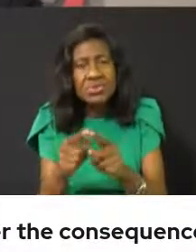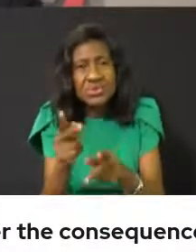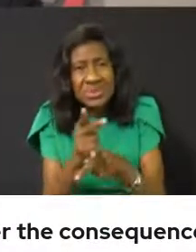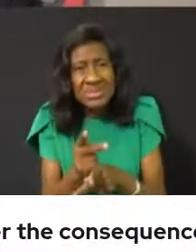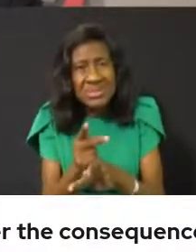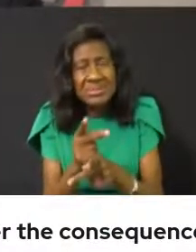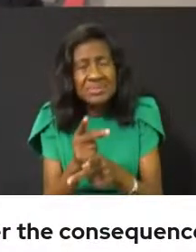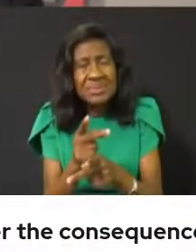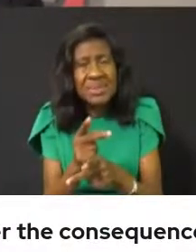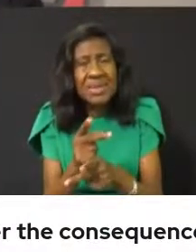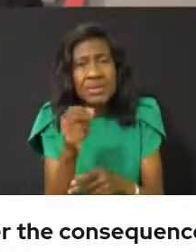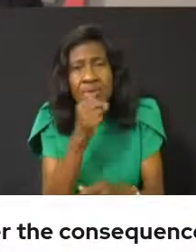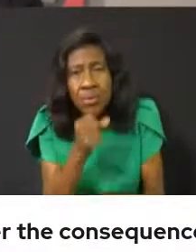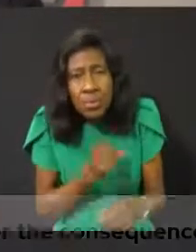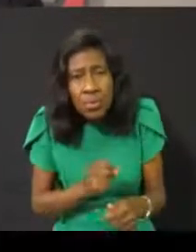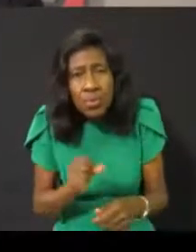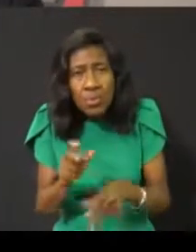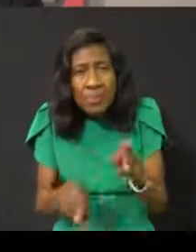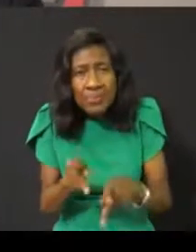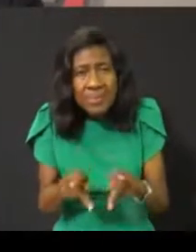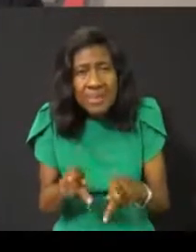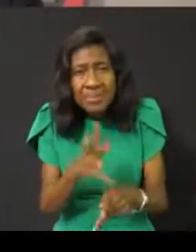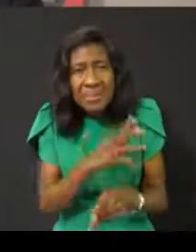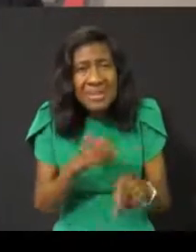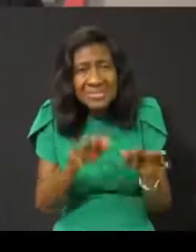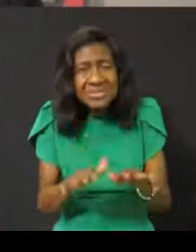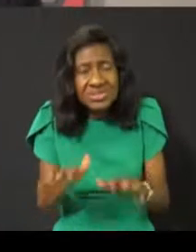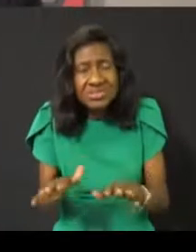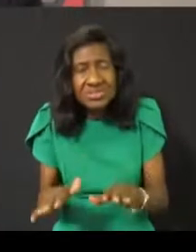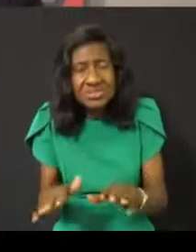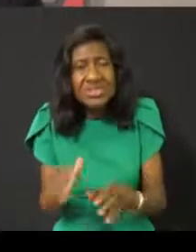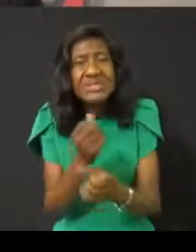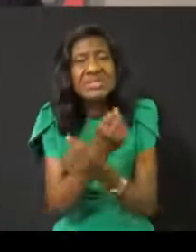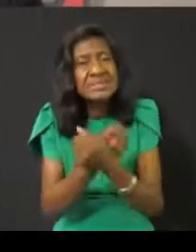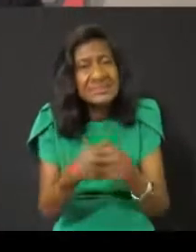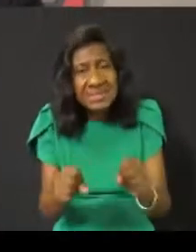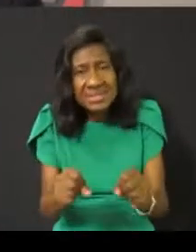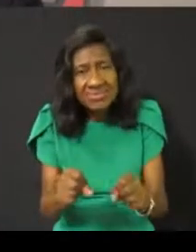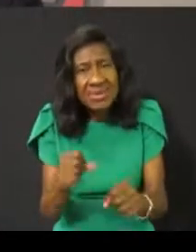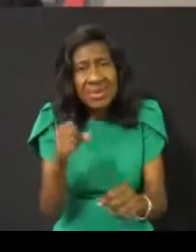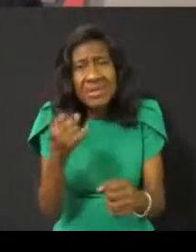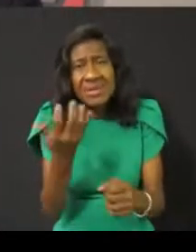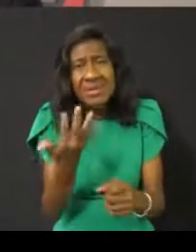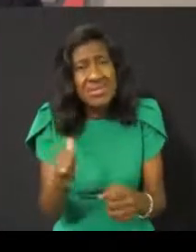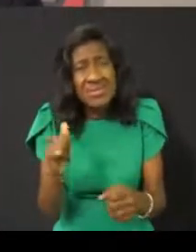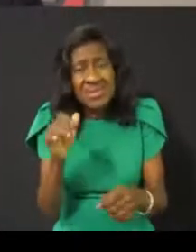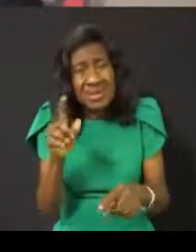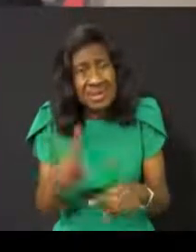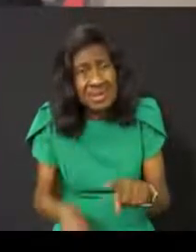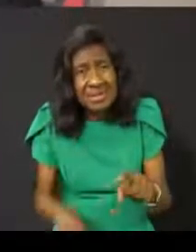and vulnerable and our children who are not yet able to get vaccinated.